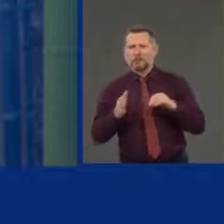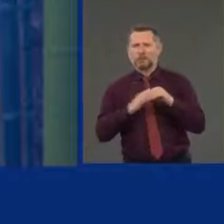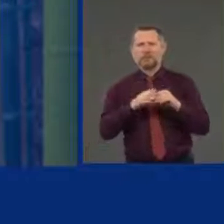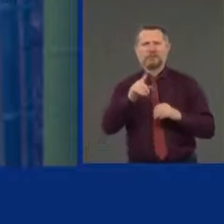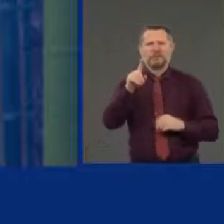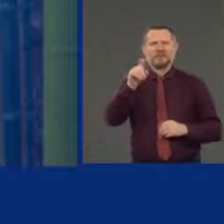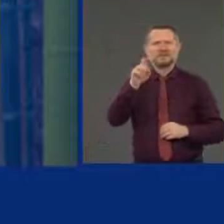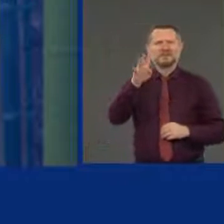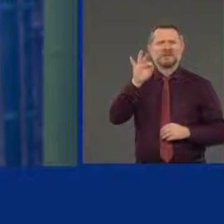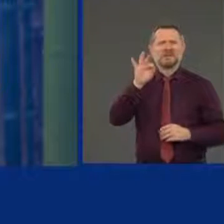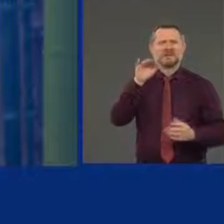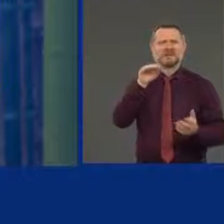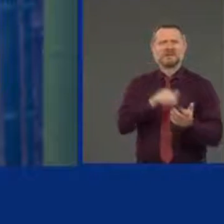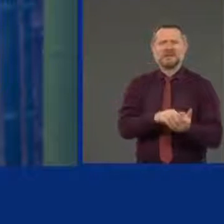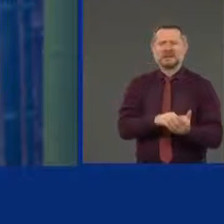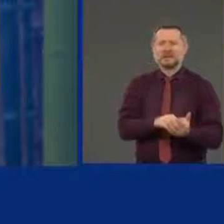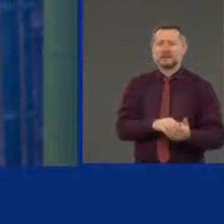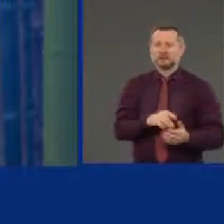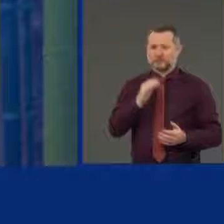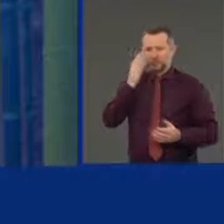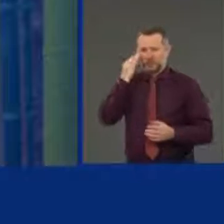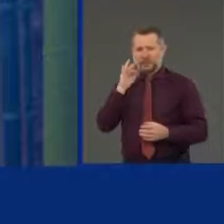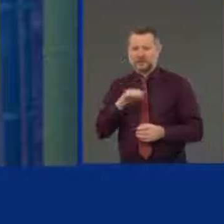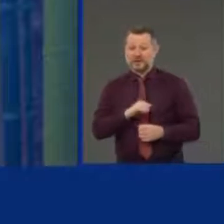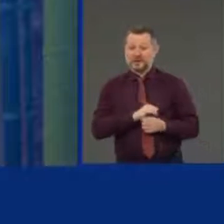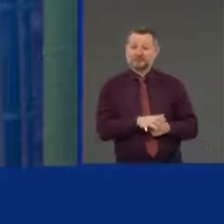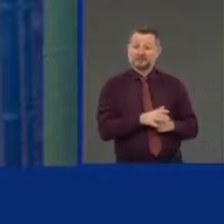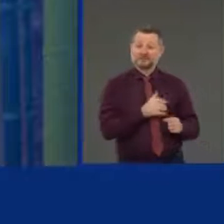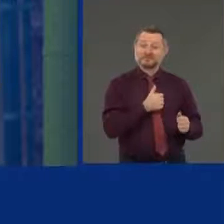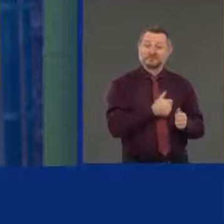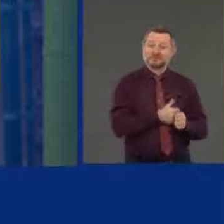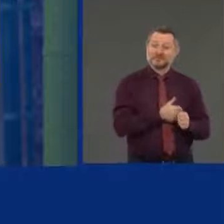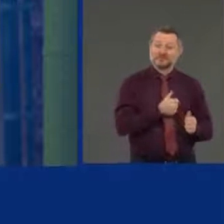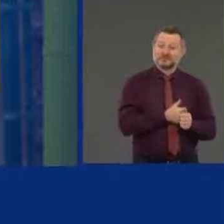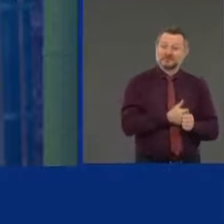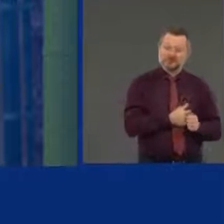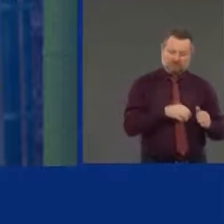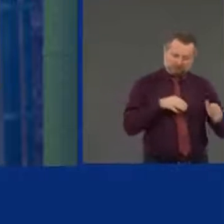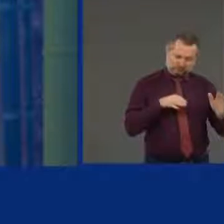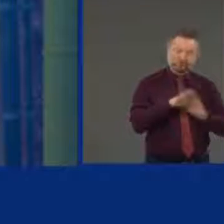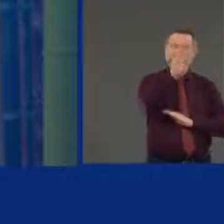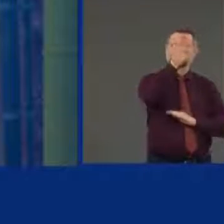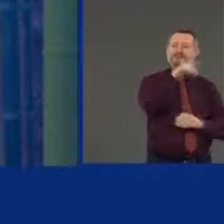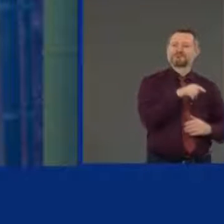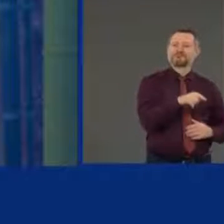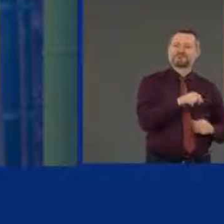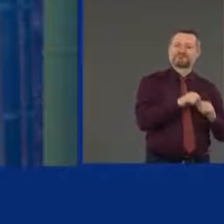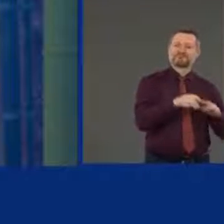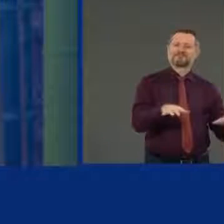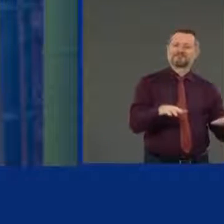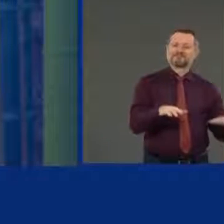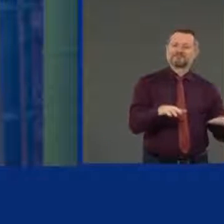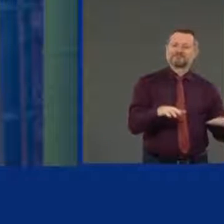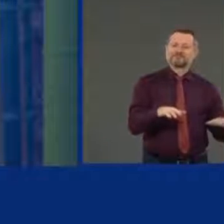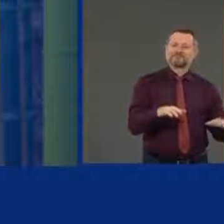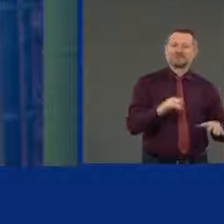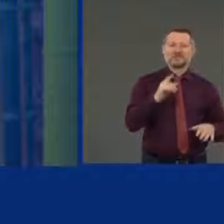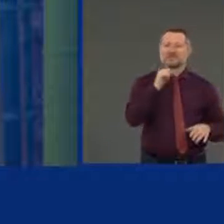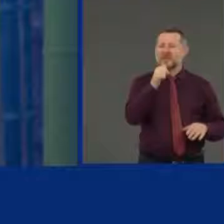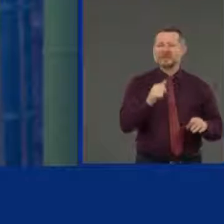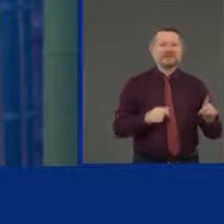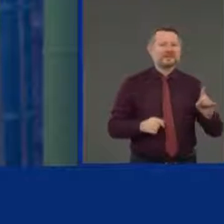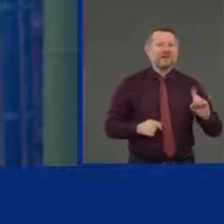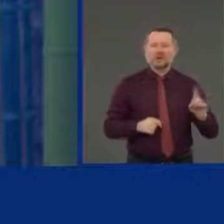Because the spread of the virus increased. Those are not Democratic numbers. Those are not